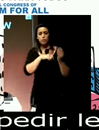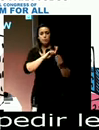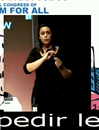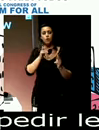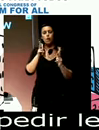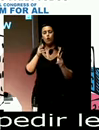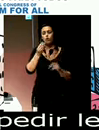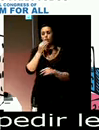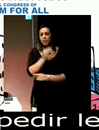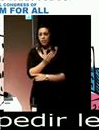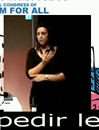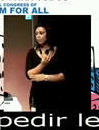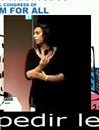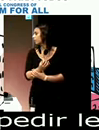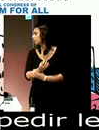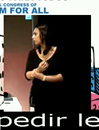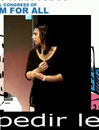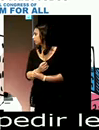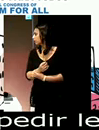Industry.